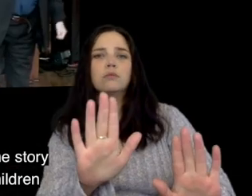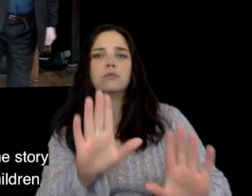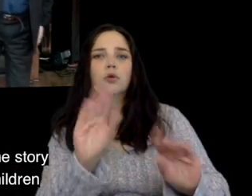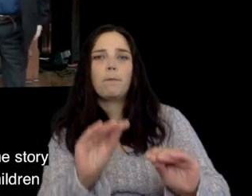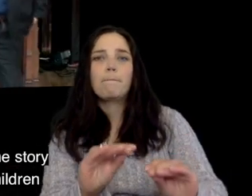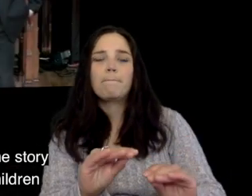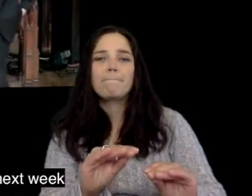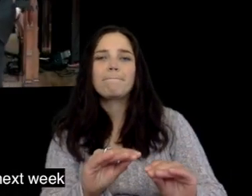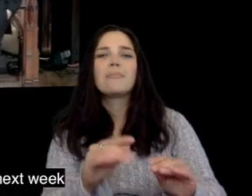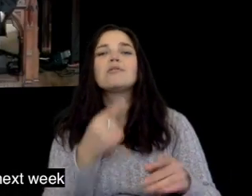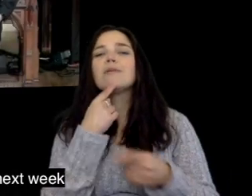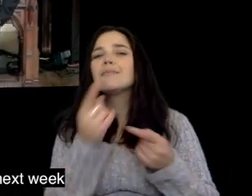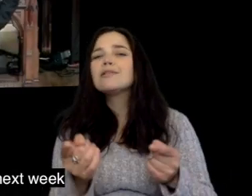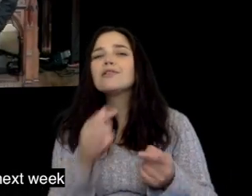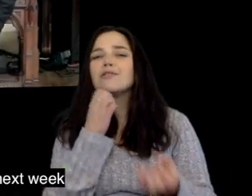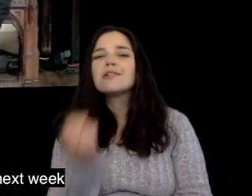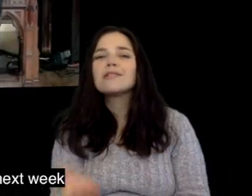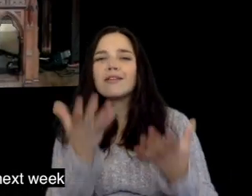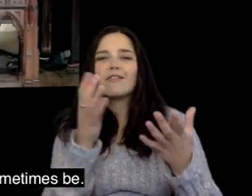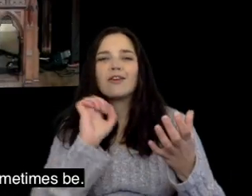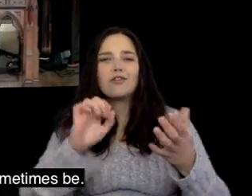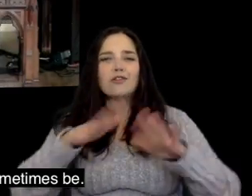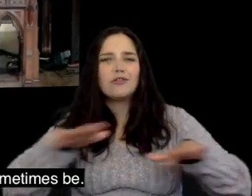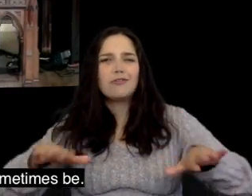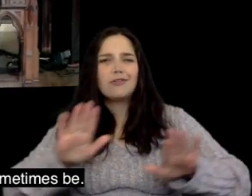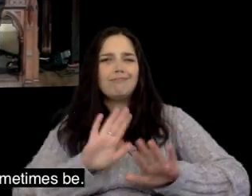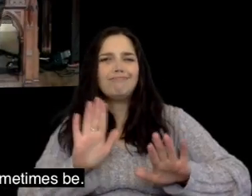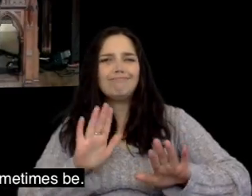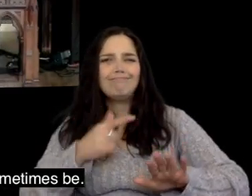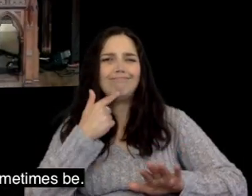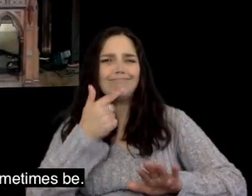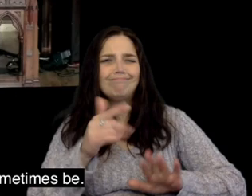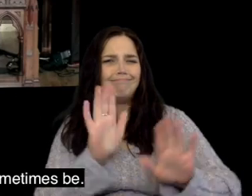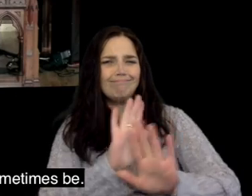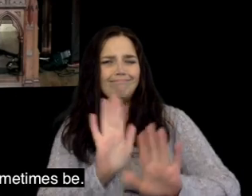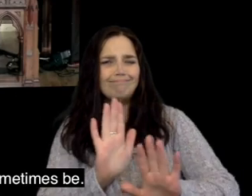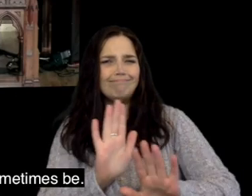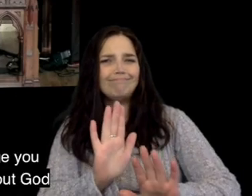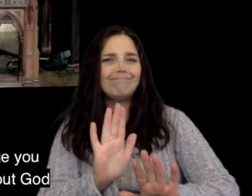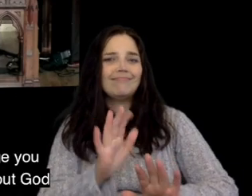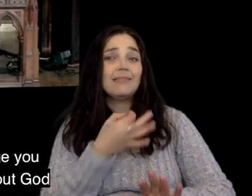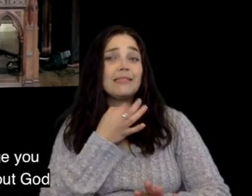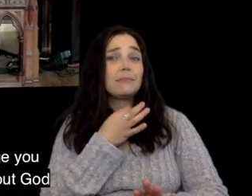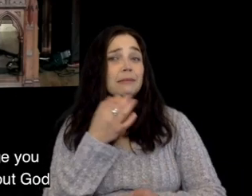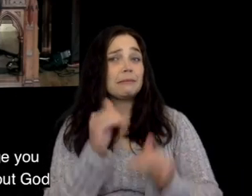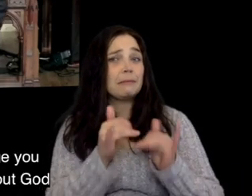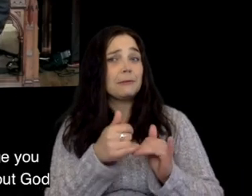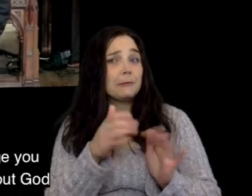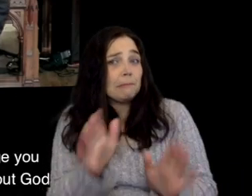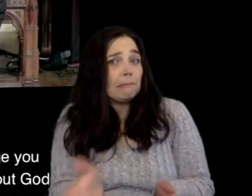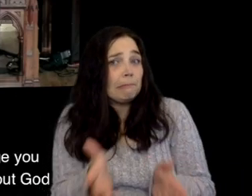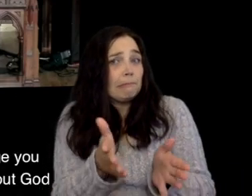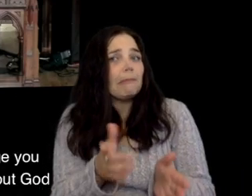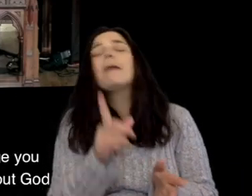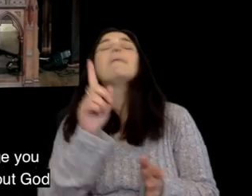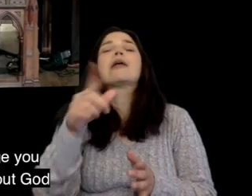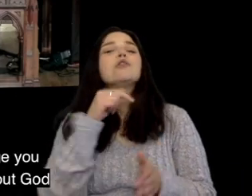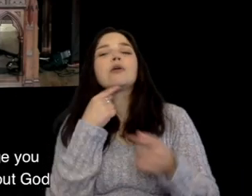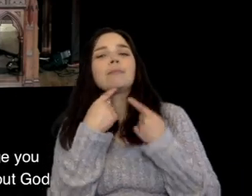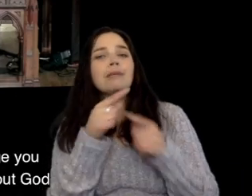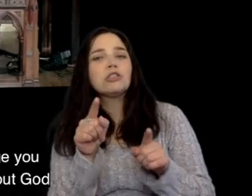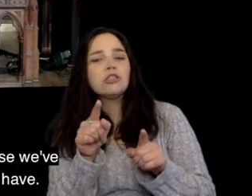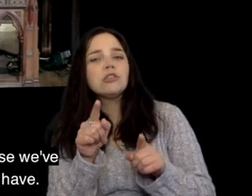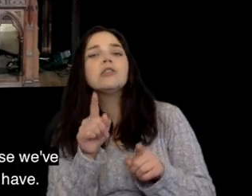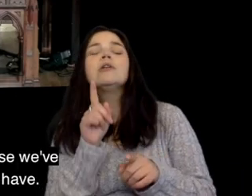don't. Now, the message of the story is not sacrifice your children on the communion table next week, as tempting as that might sometimes be. That's not